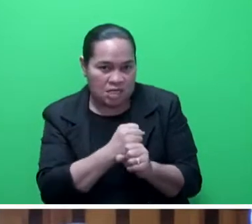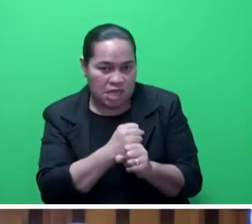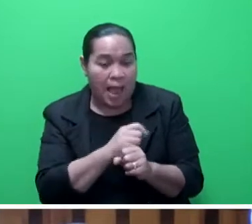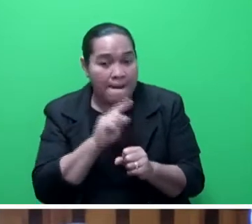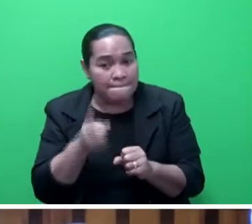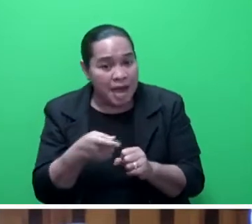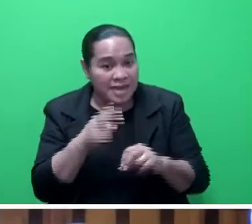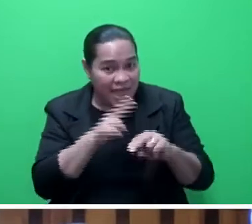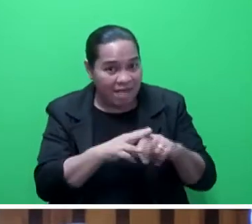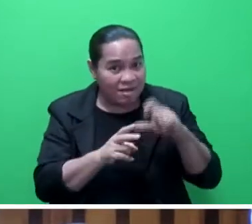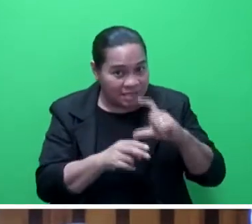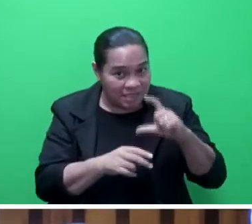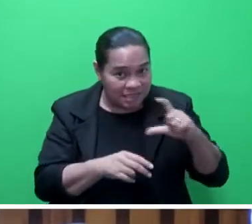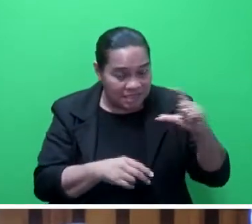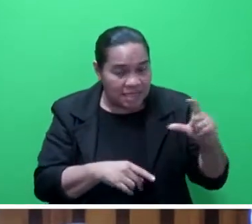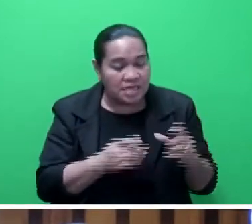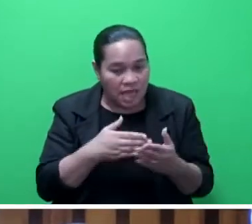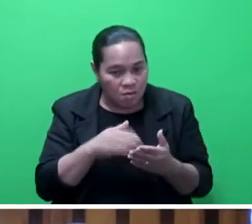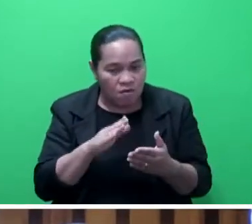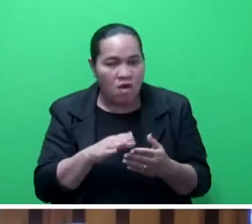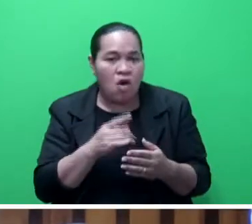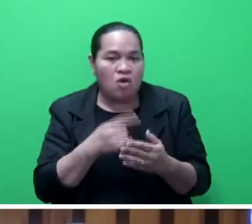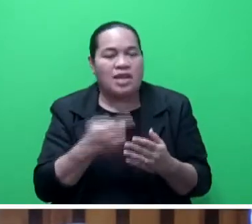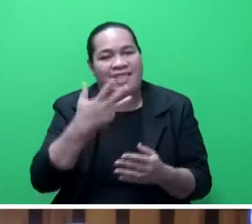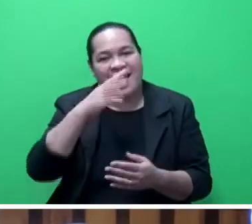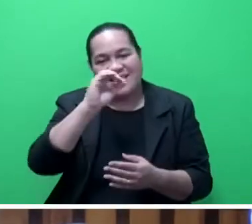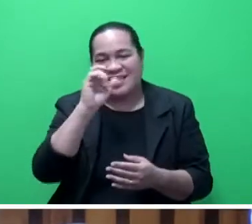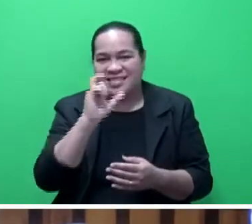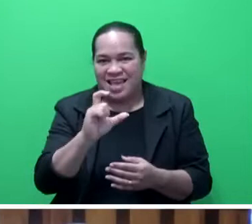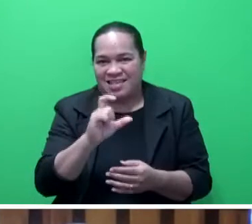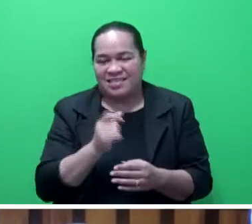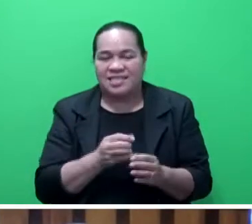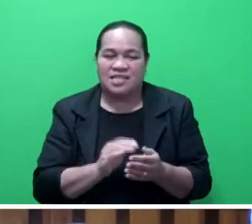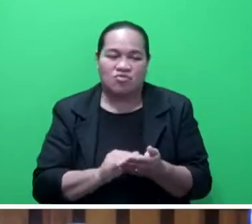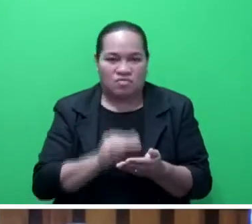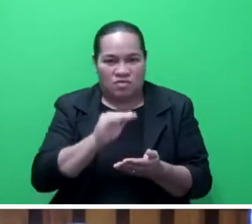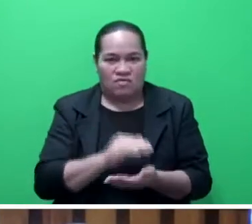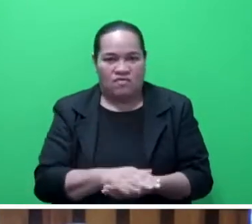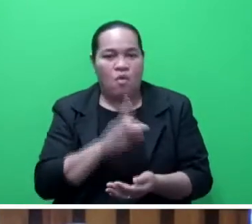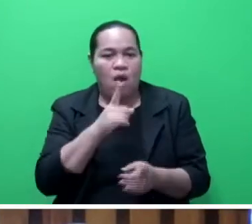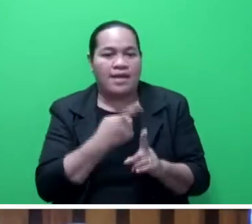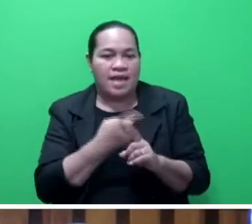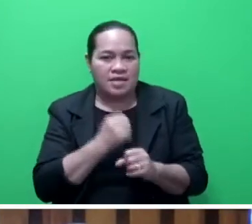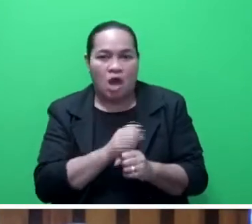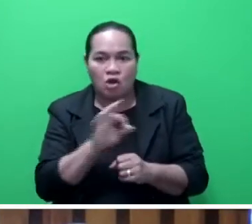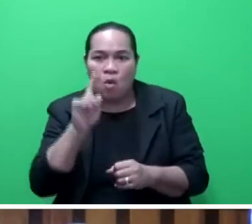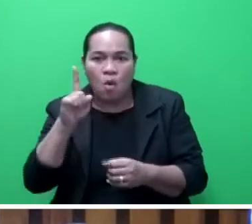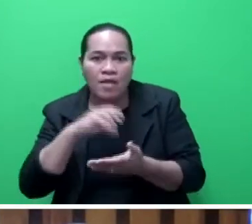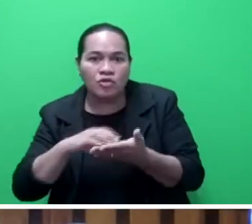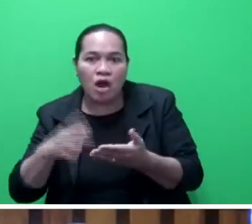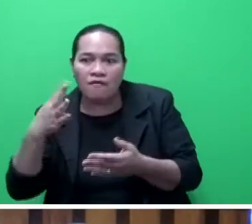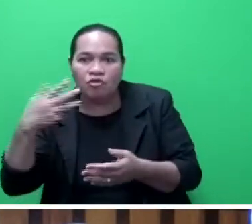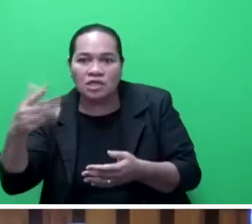the FCCC, in fact, approved an increase in price of 90 cents per kilogram of sugar, not the $1.49 that they